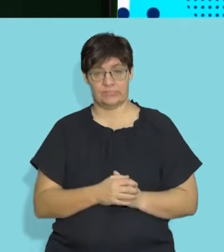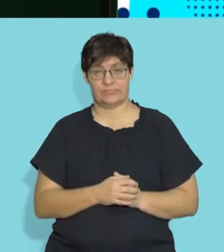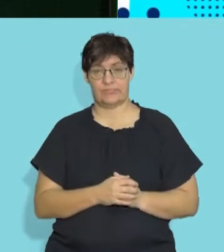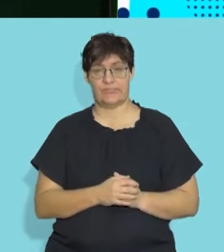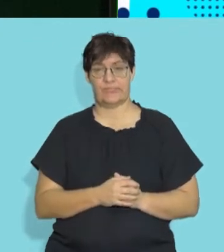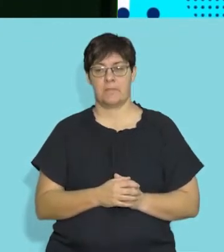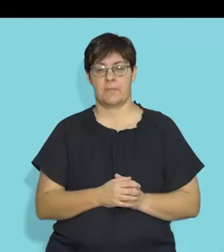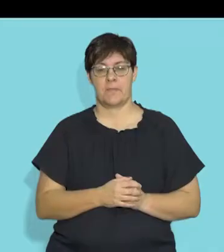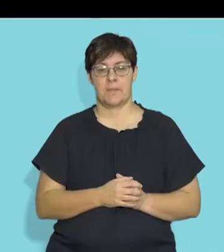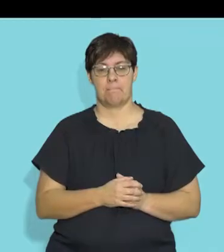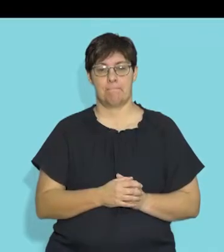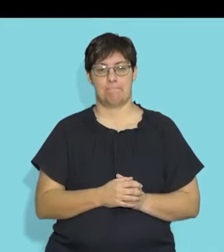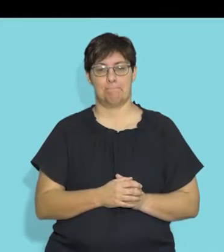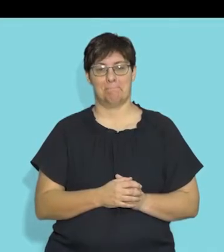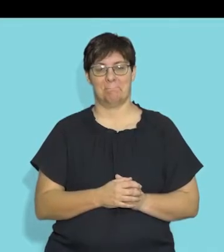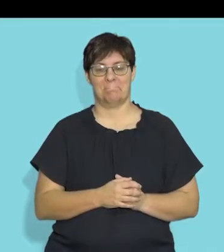shop.